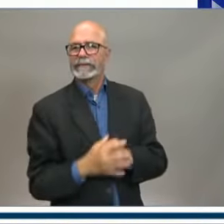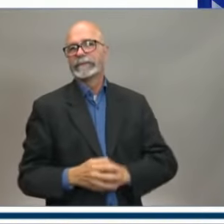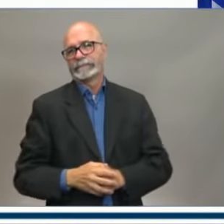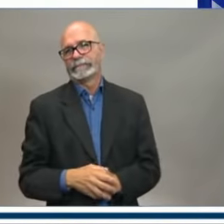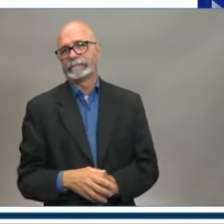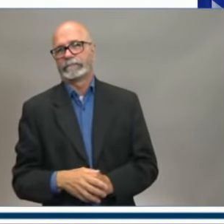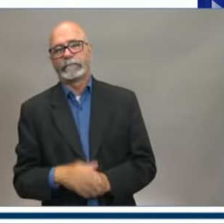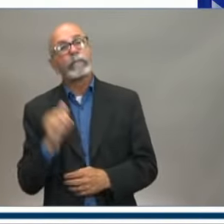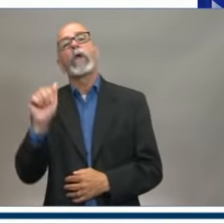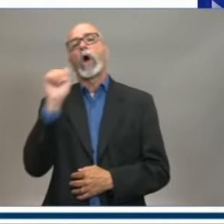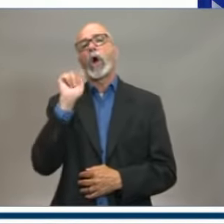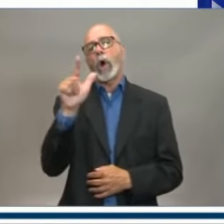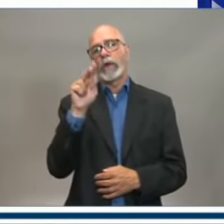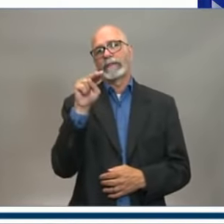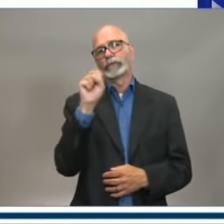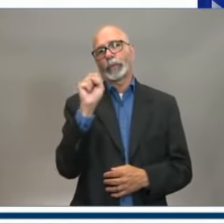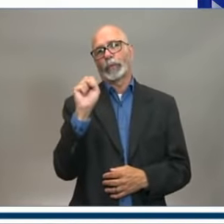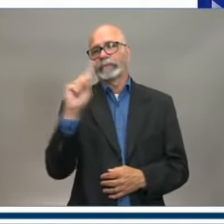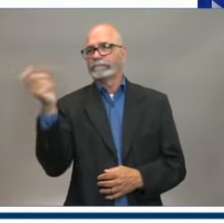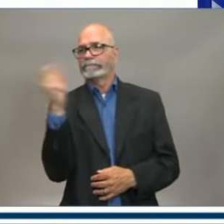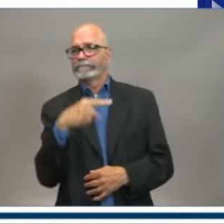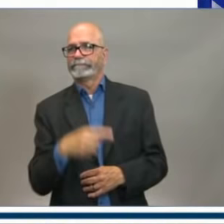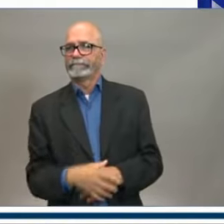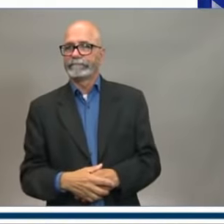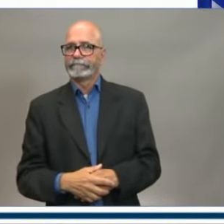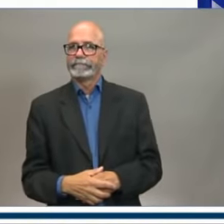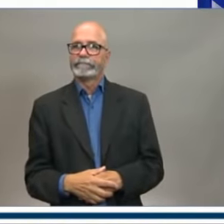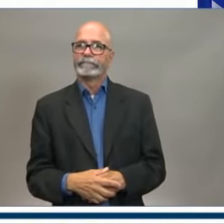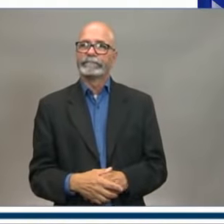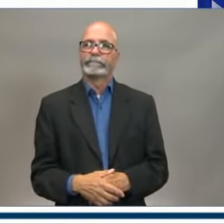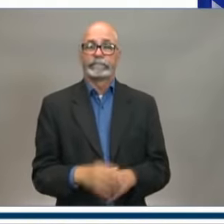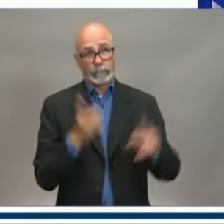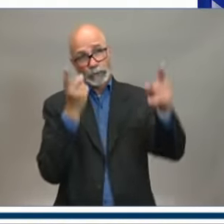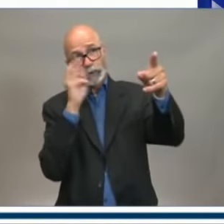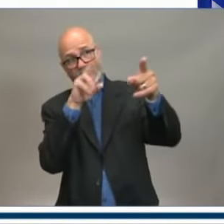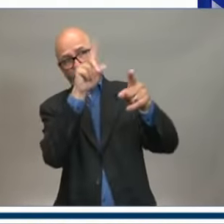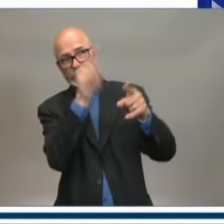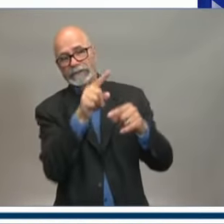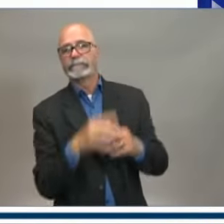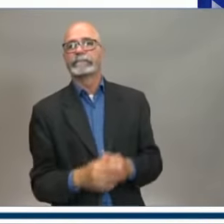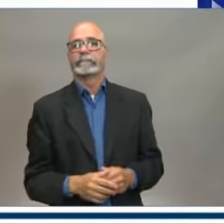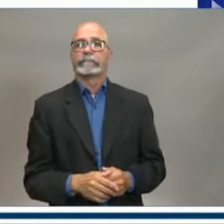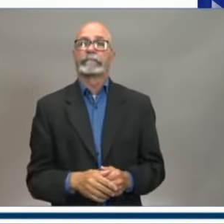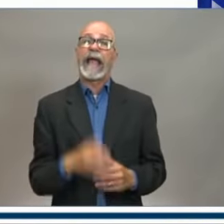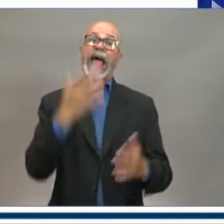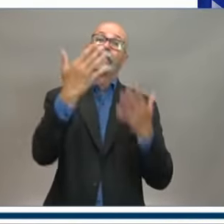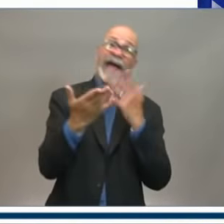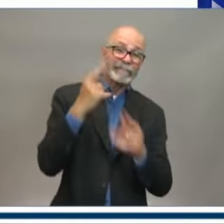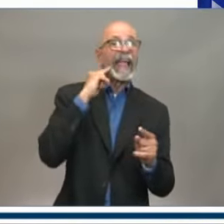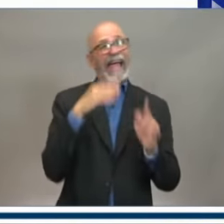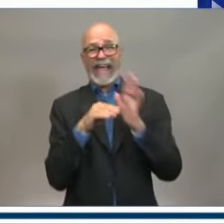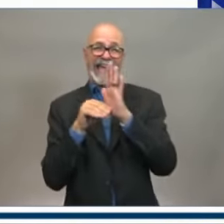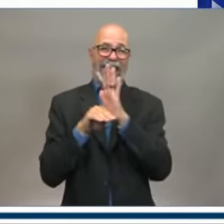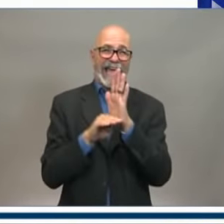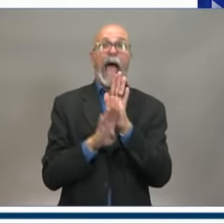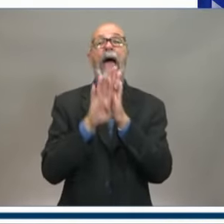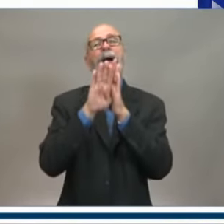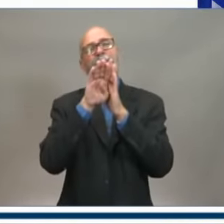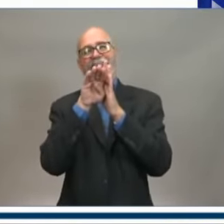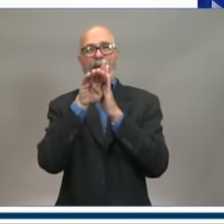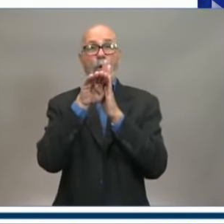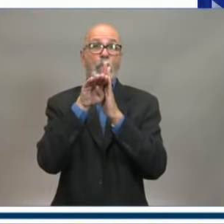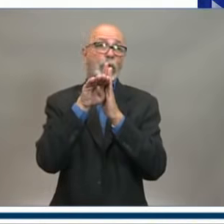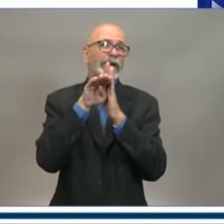Strang, given your understanding of how a second wave of COVID might hit Nova Scotia, what's the likelihood that you would recommend postponing